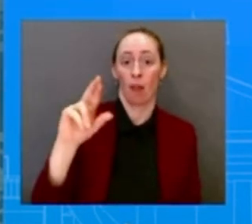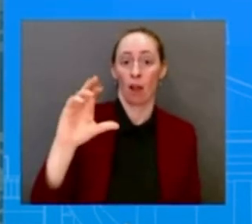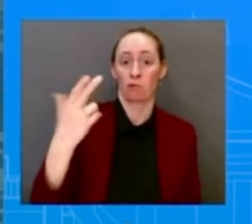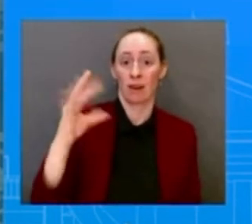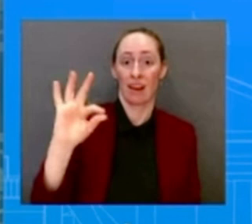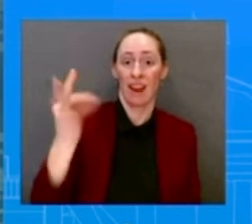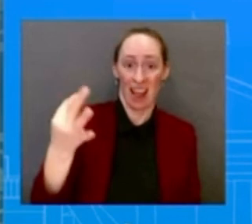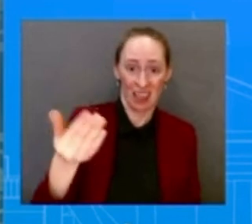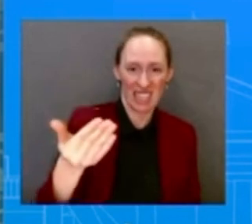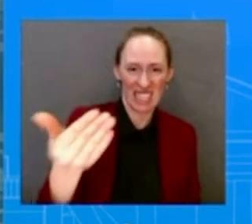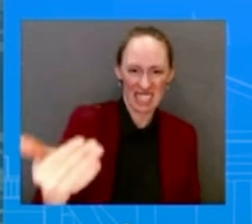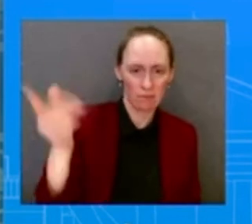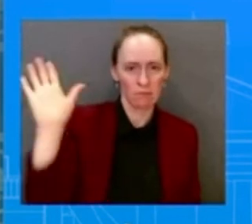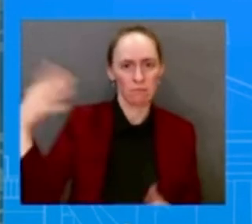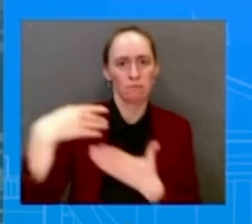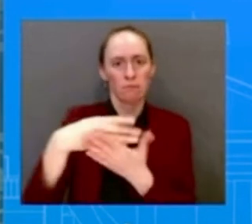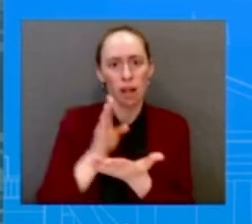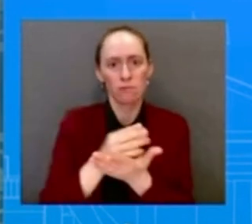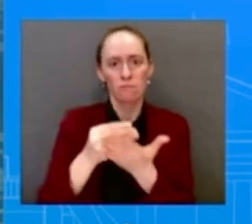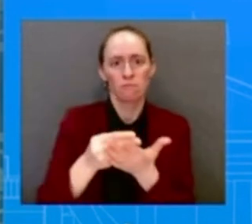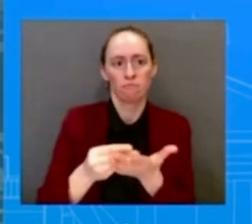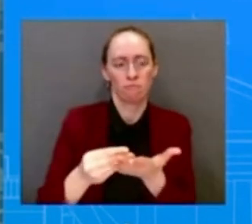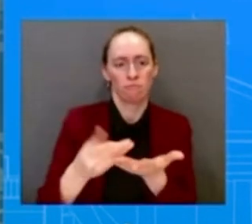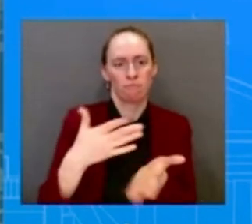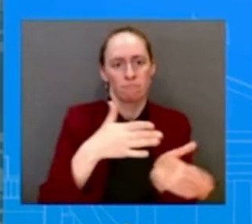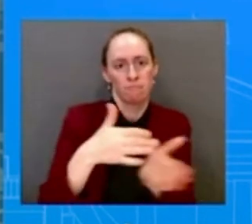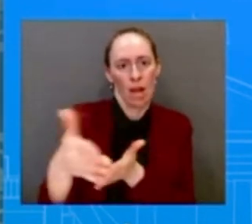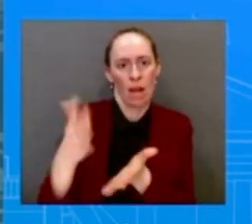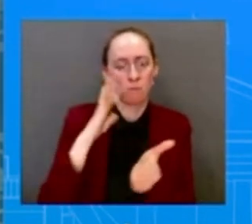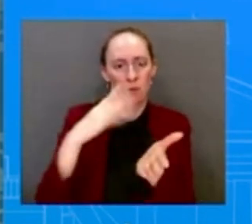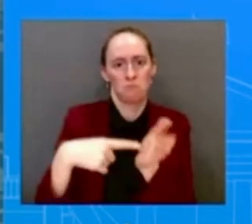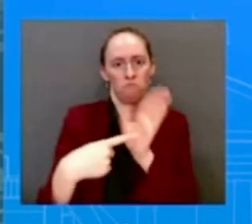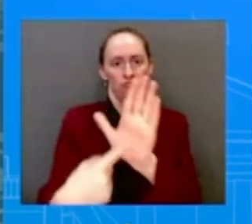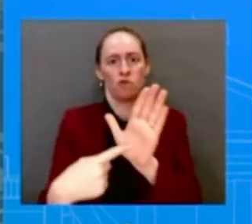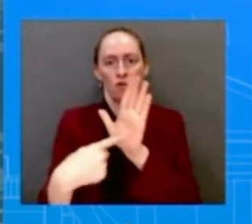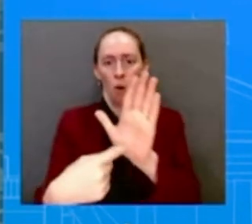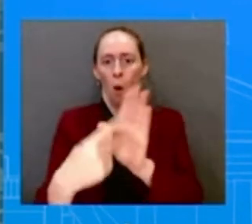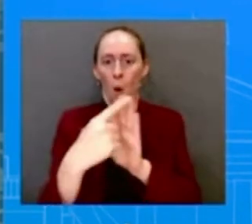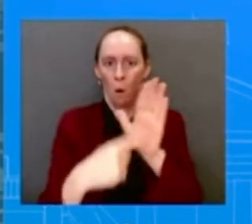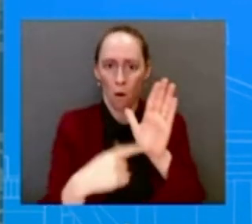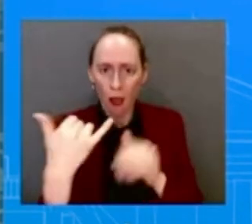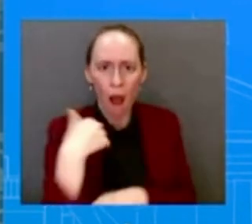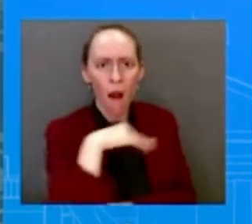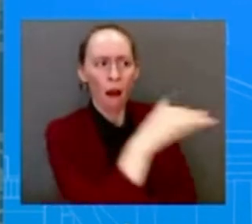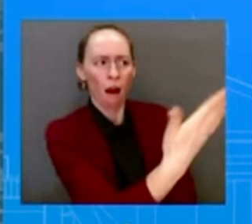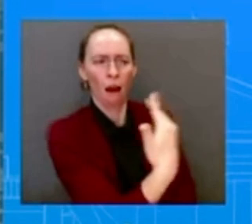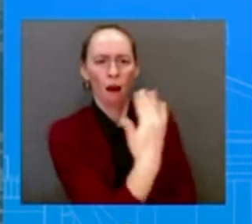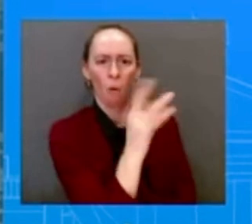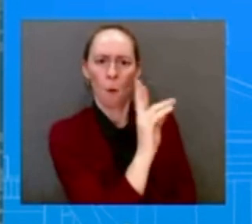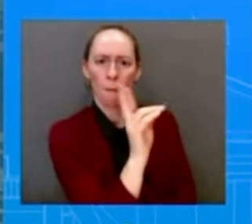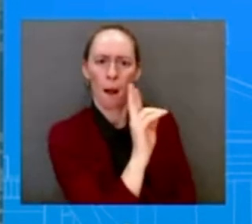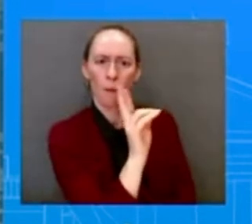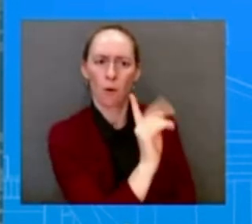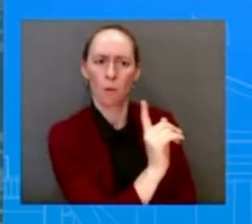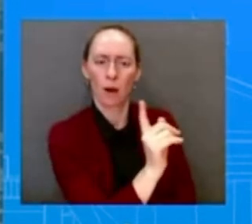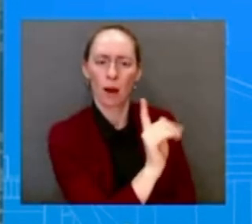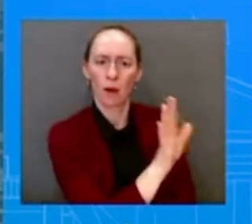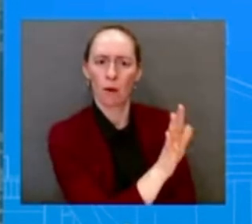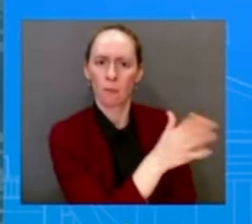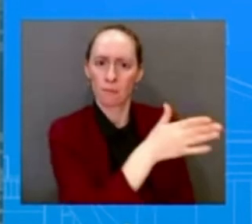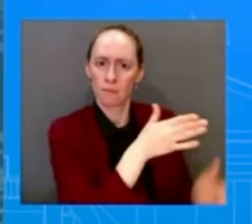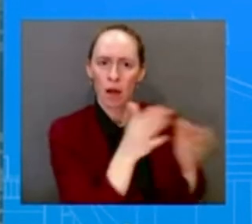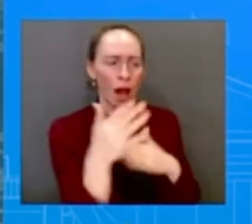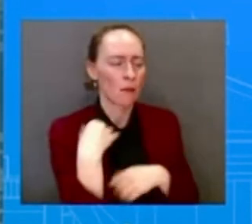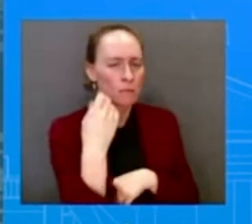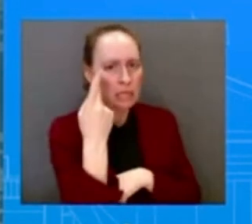in Congress, the Republican House, to put out their budget as well, a more robust, right, a budget, so we know exactly what it is that they